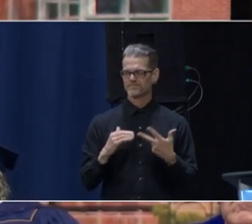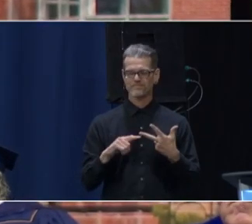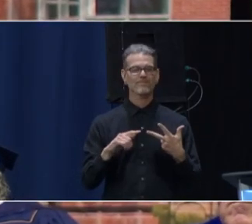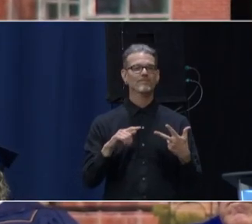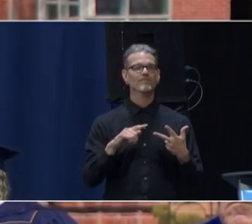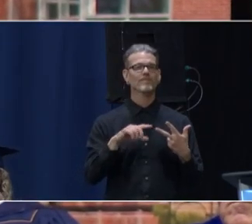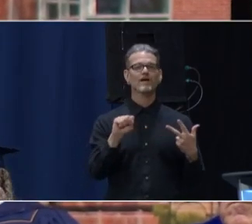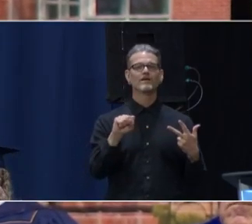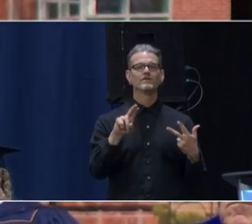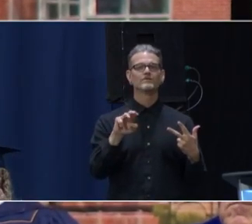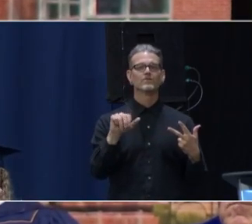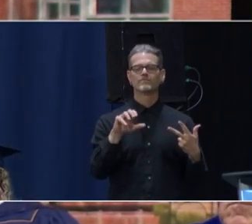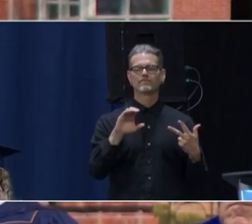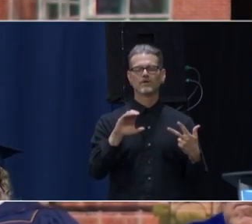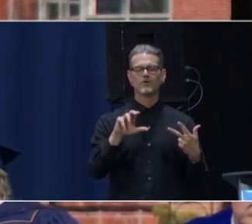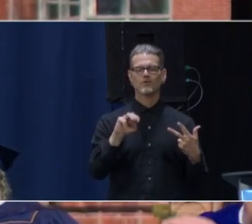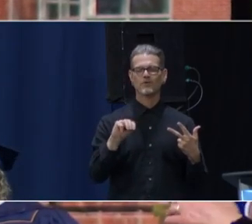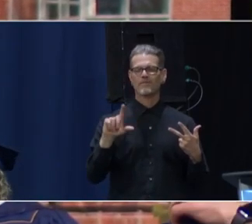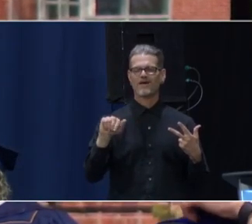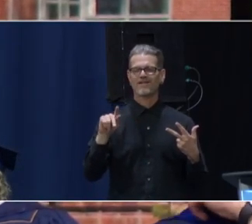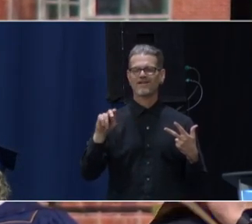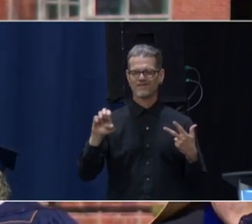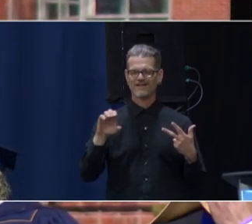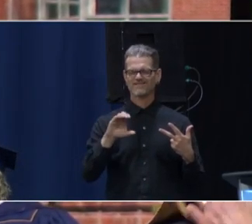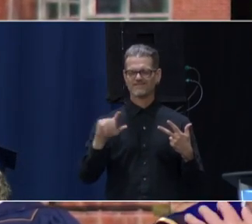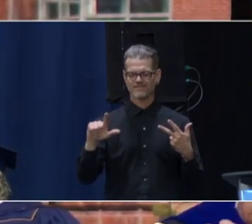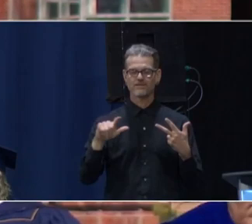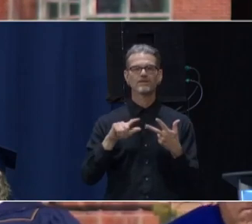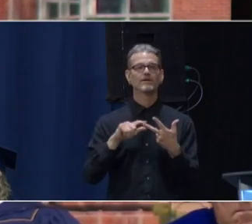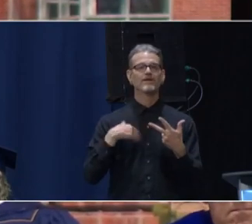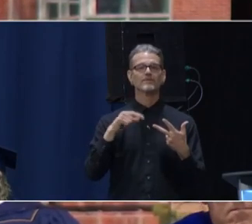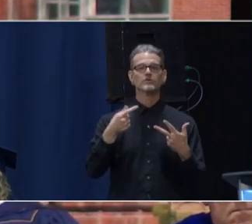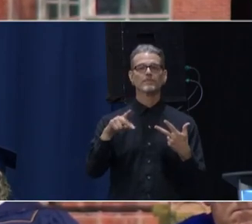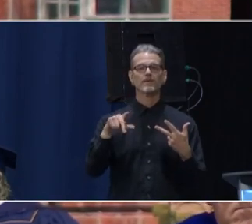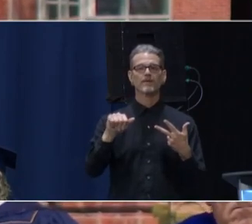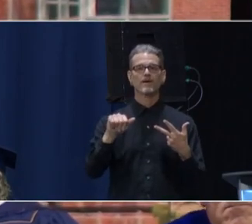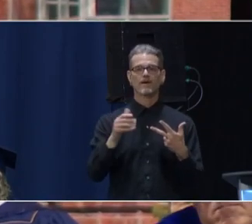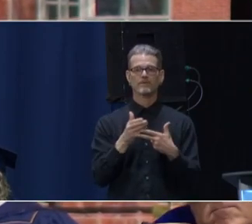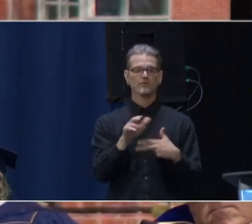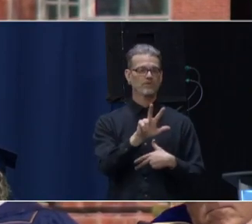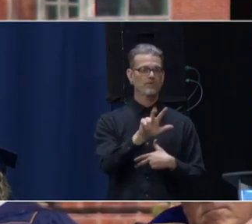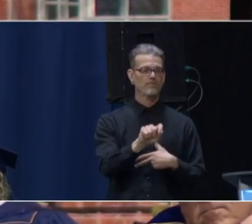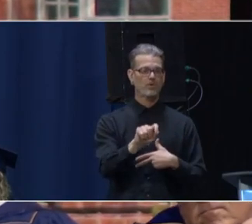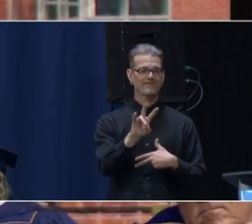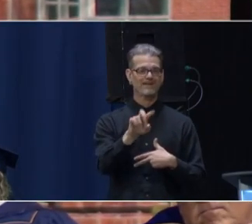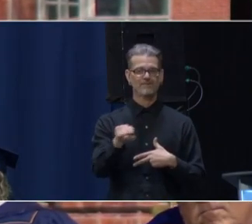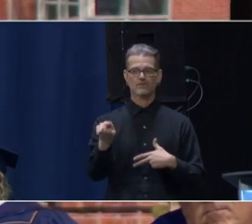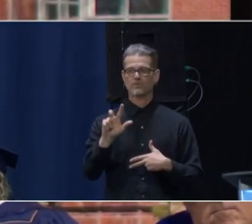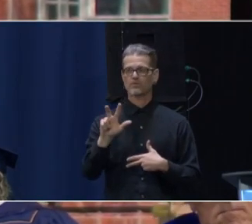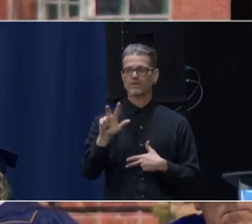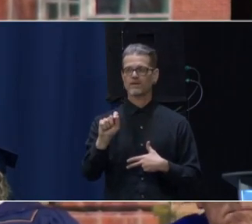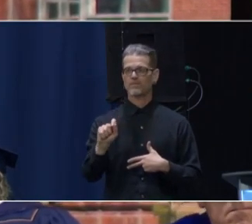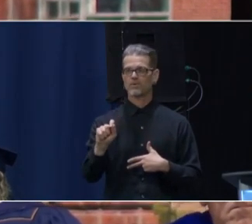And students graduating cum laude have maintained a cumulative grade point average of between 3.7 and